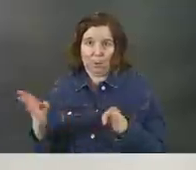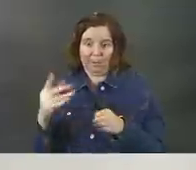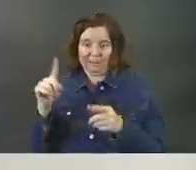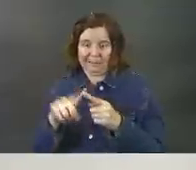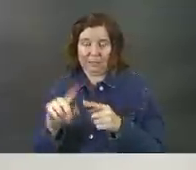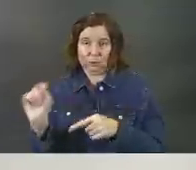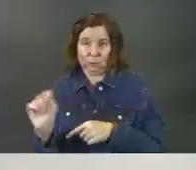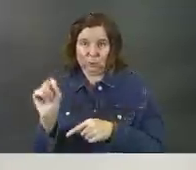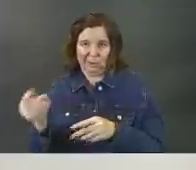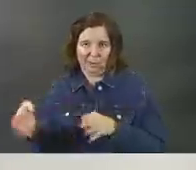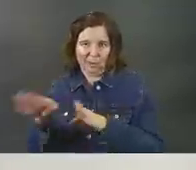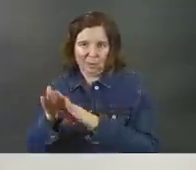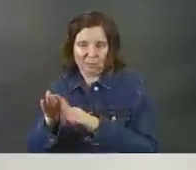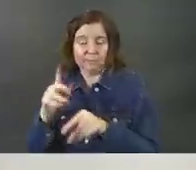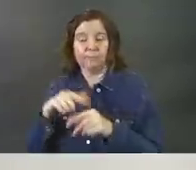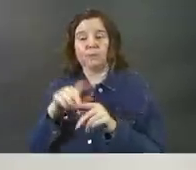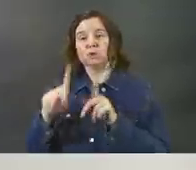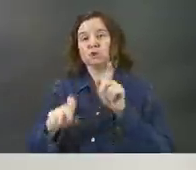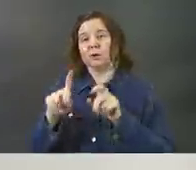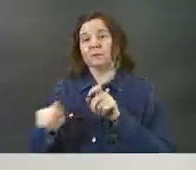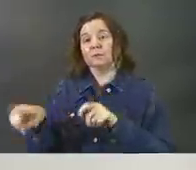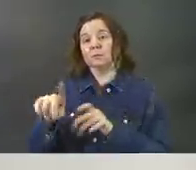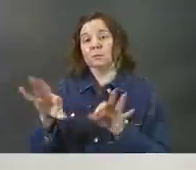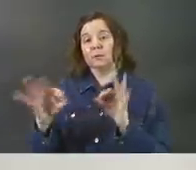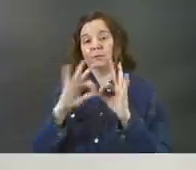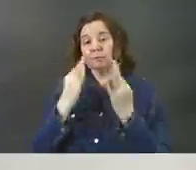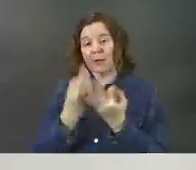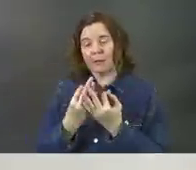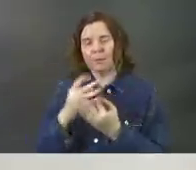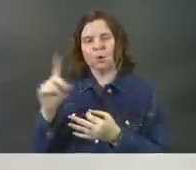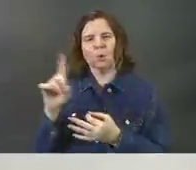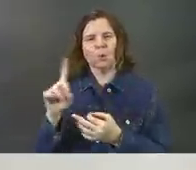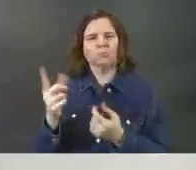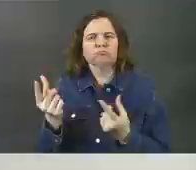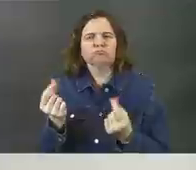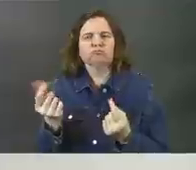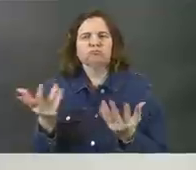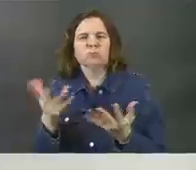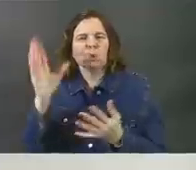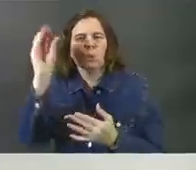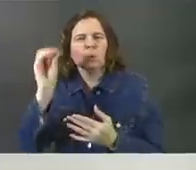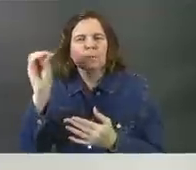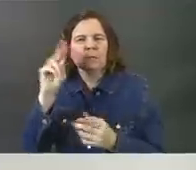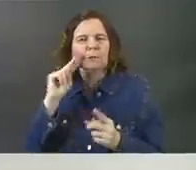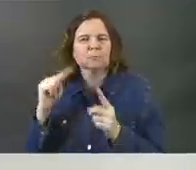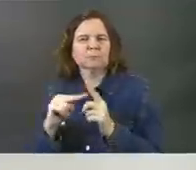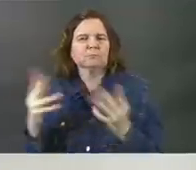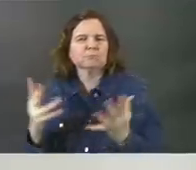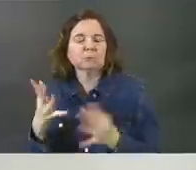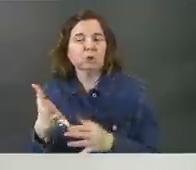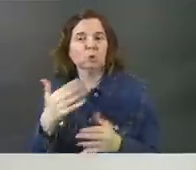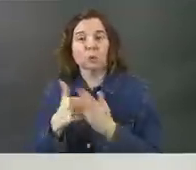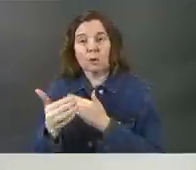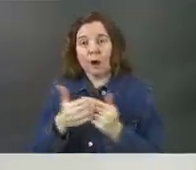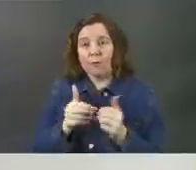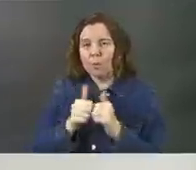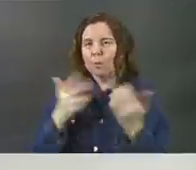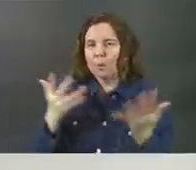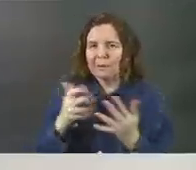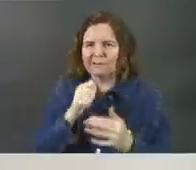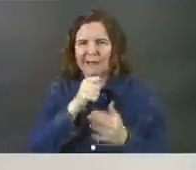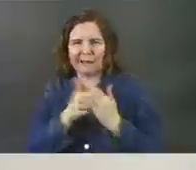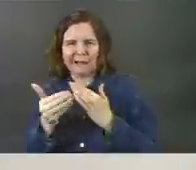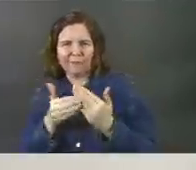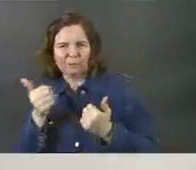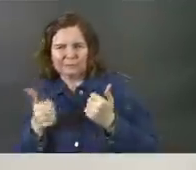coming Tuesday, but it's a survey just to ask you and your family, where are you guys at? Yeah. What's your perspective? What are you comfortable with? What are you